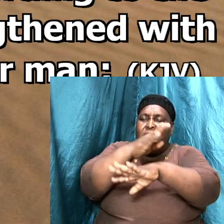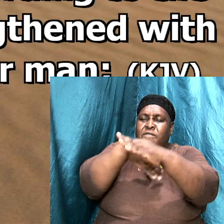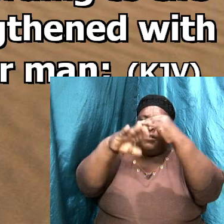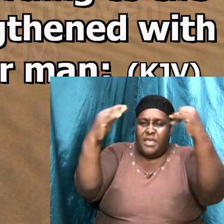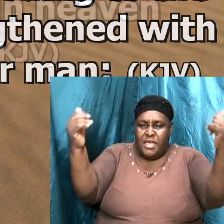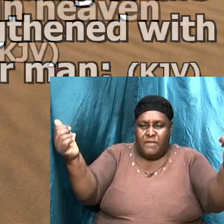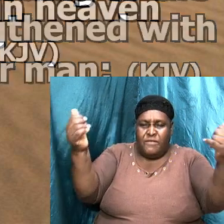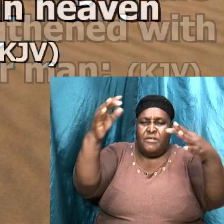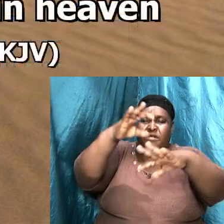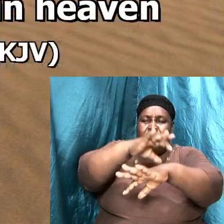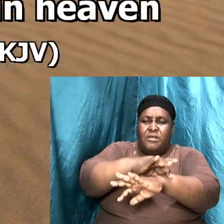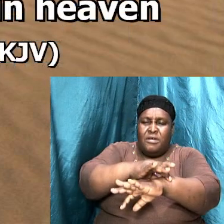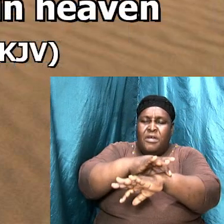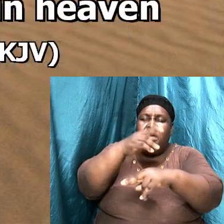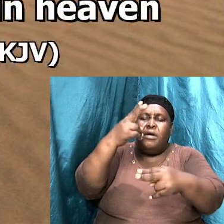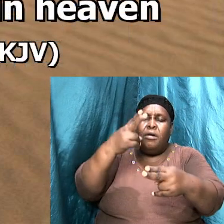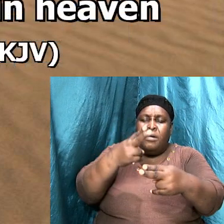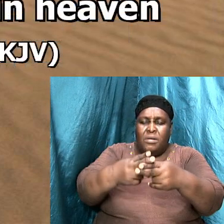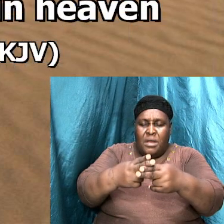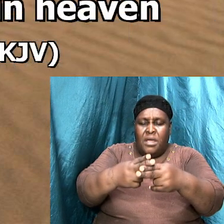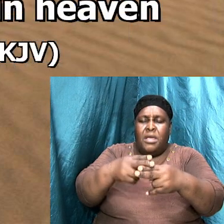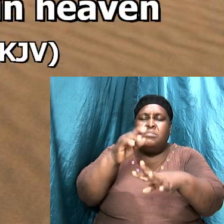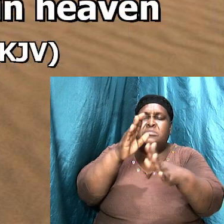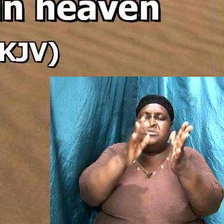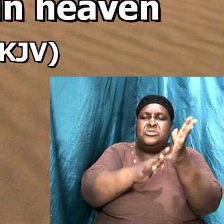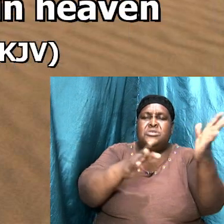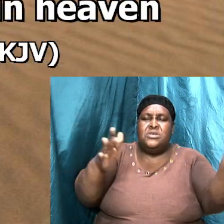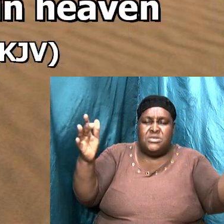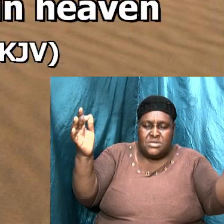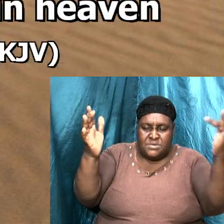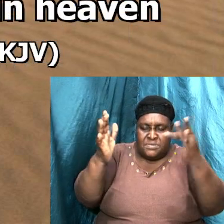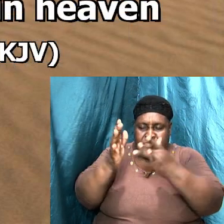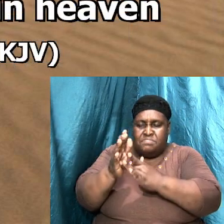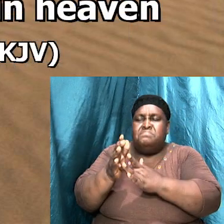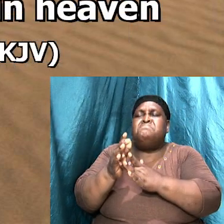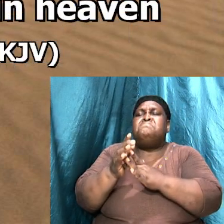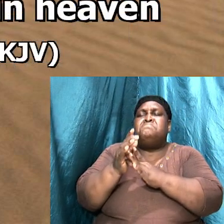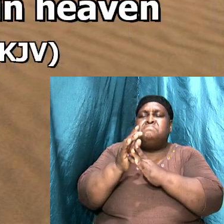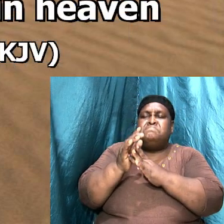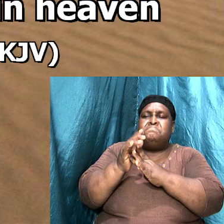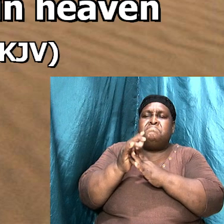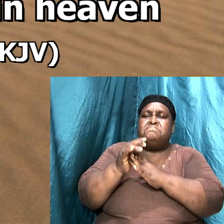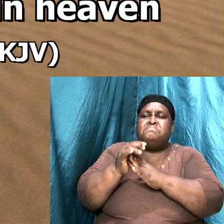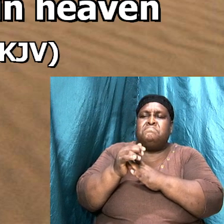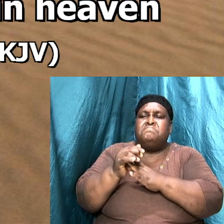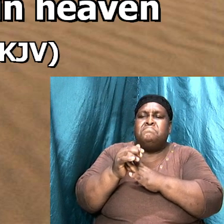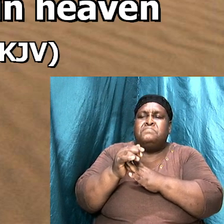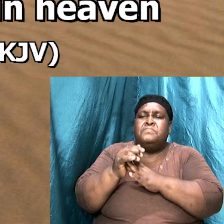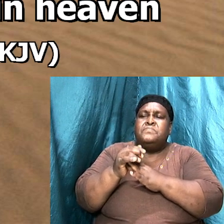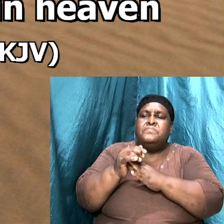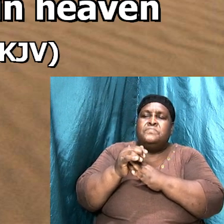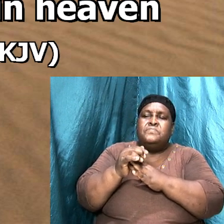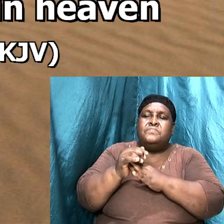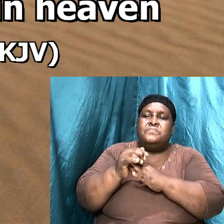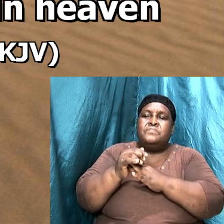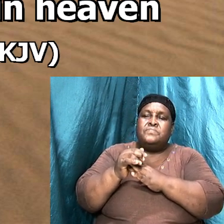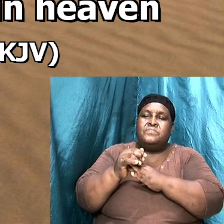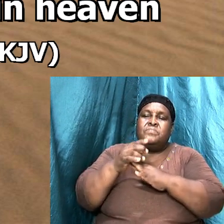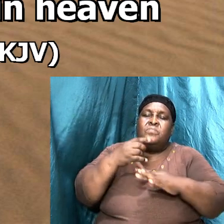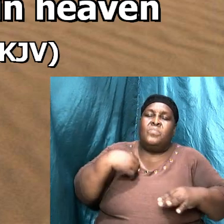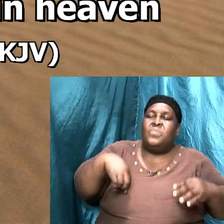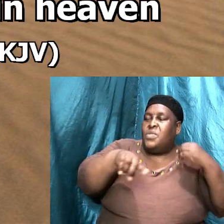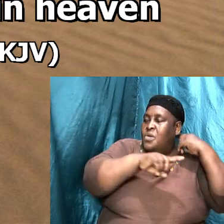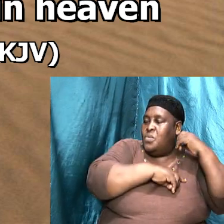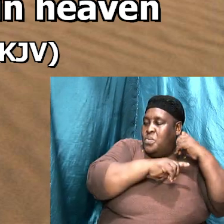and earth, the name for that family is Jesus. Amen. So we